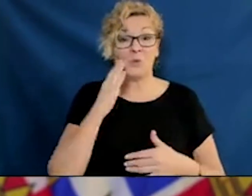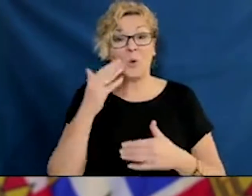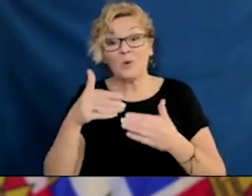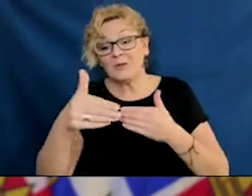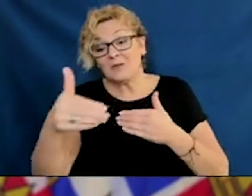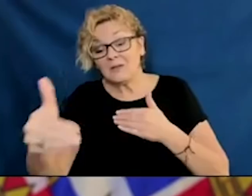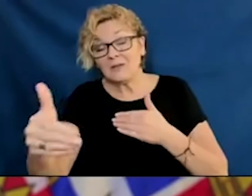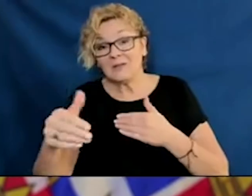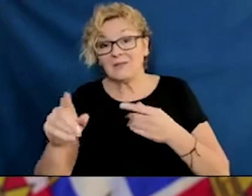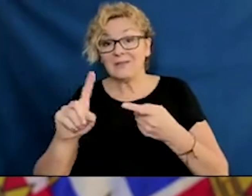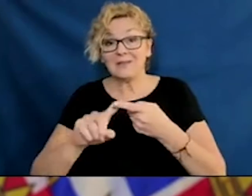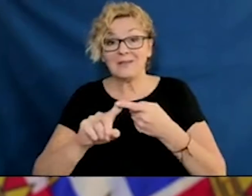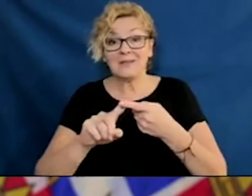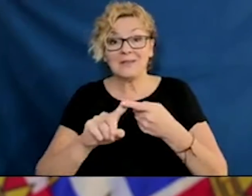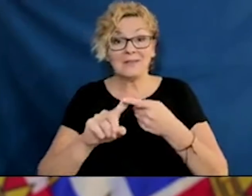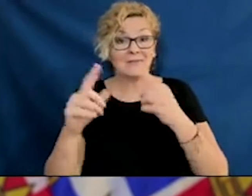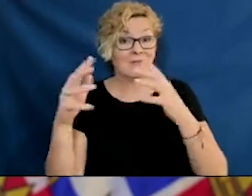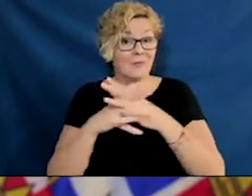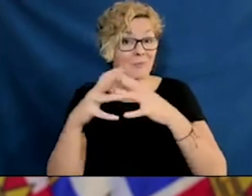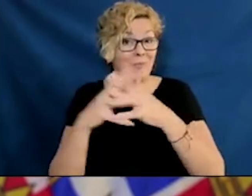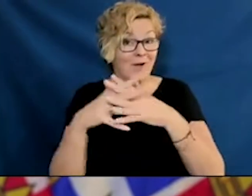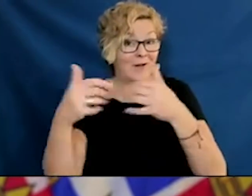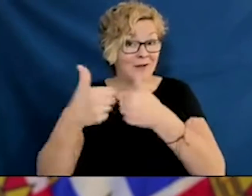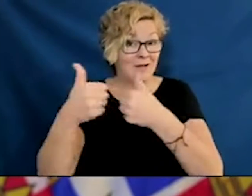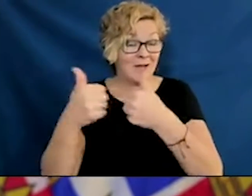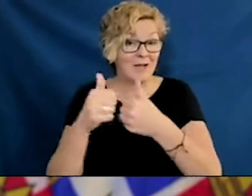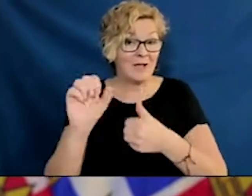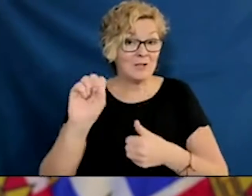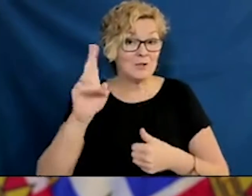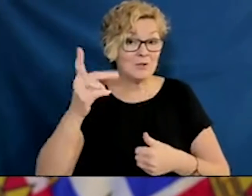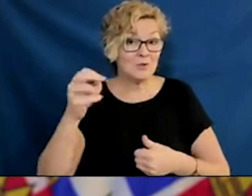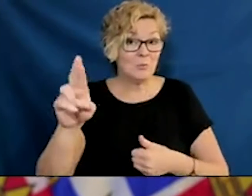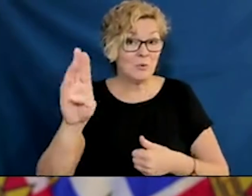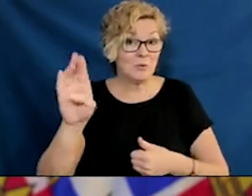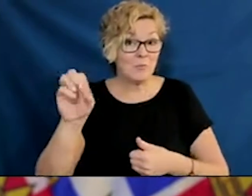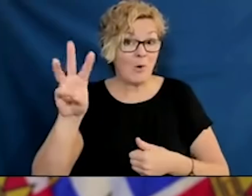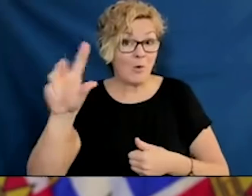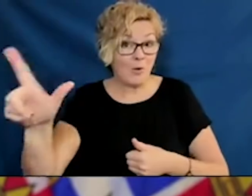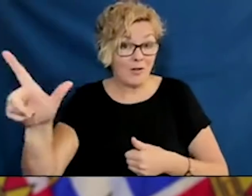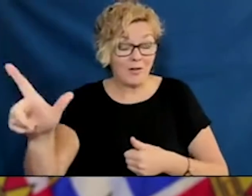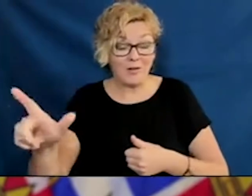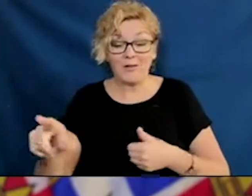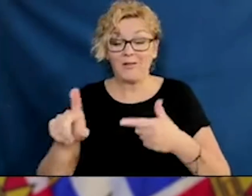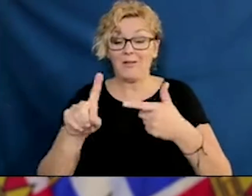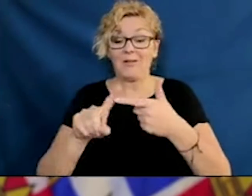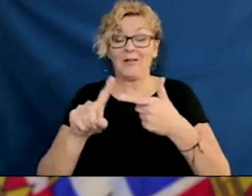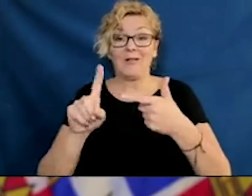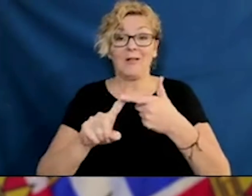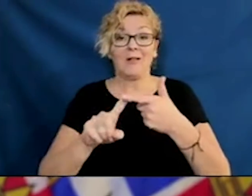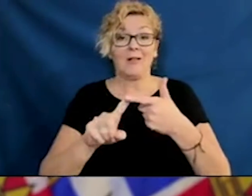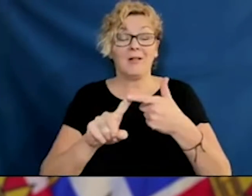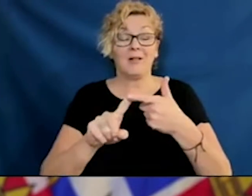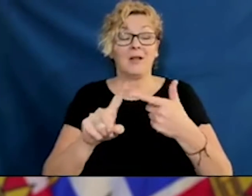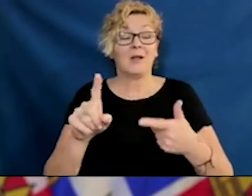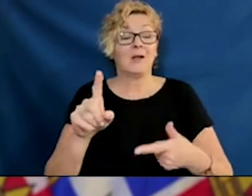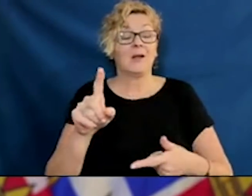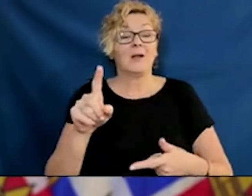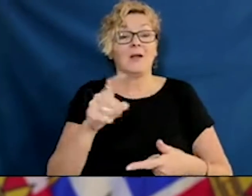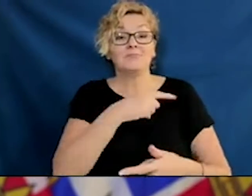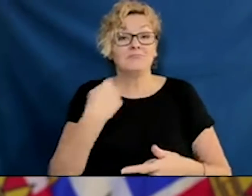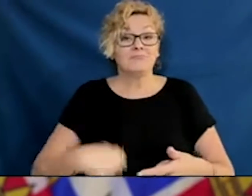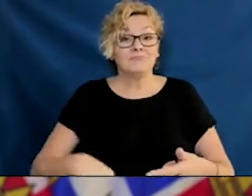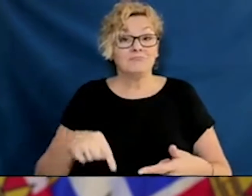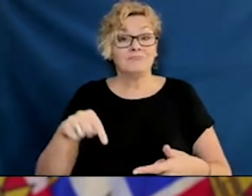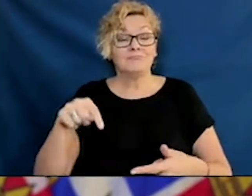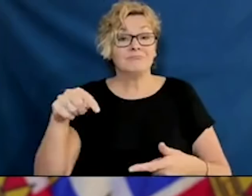and Family Day. And then, of course, we have spring break that's coming later in this month and into March. These are occasions when